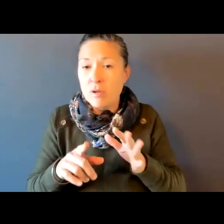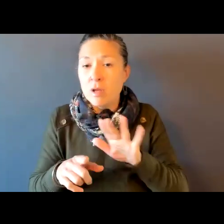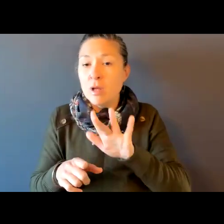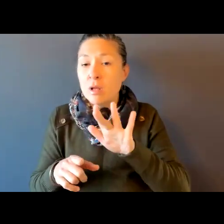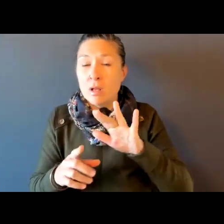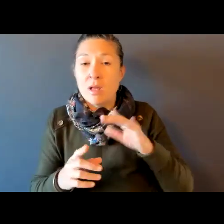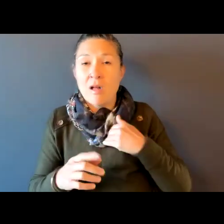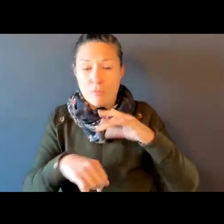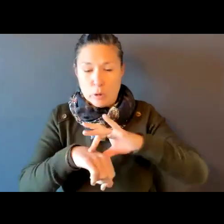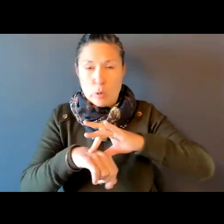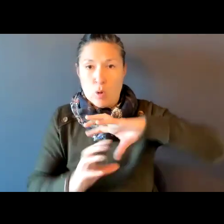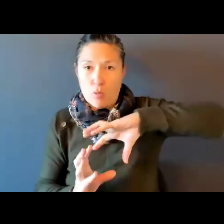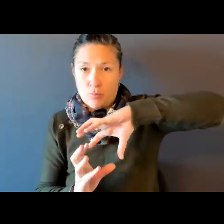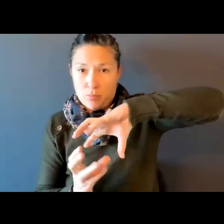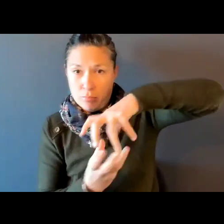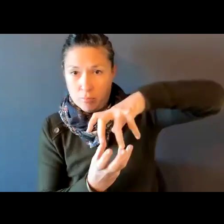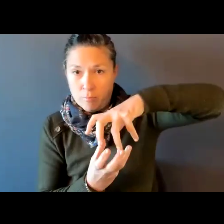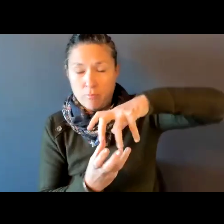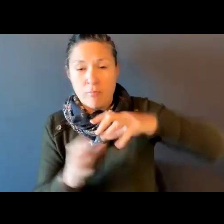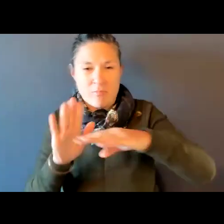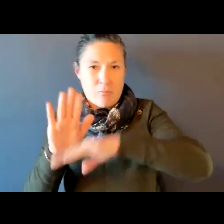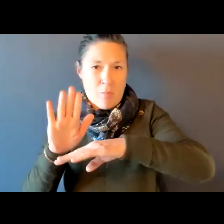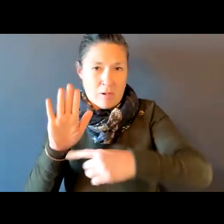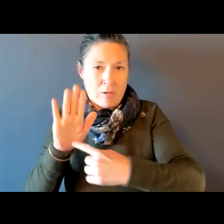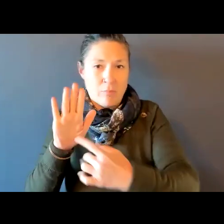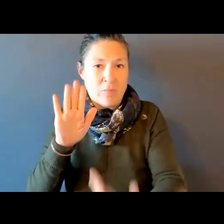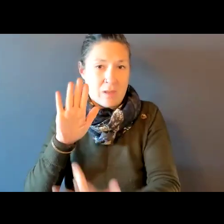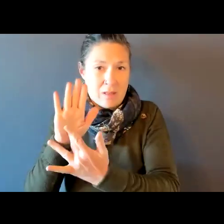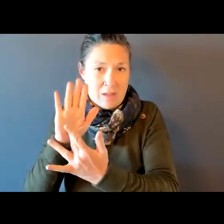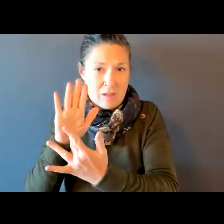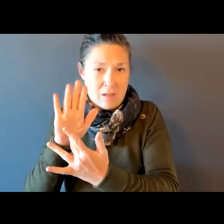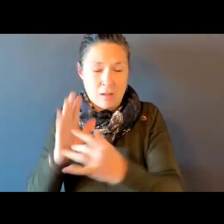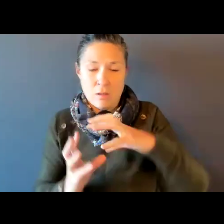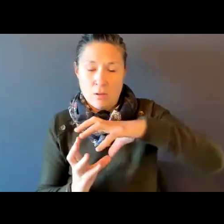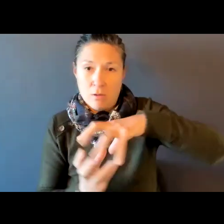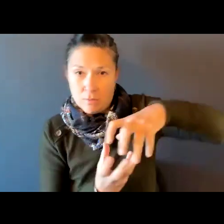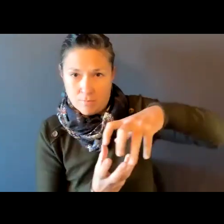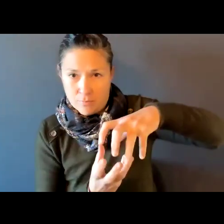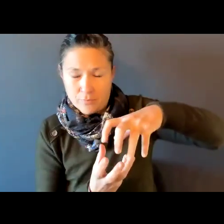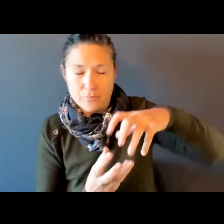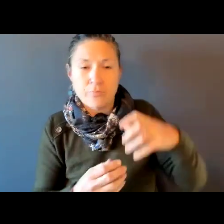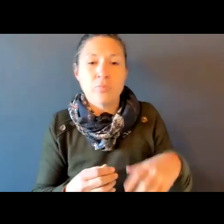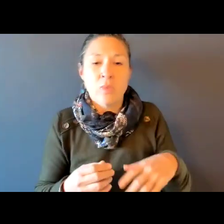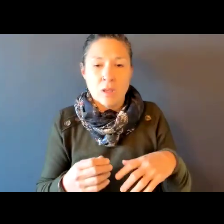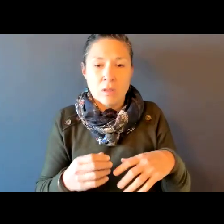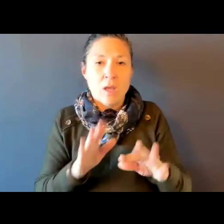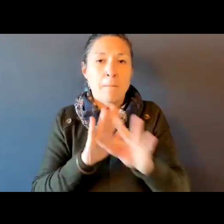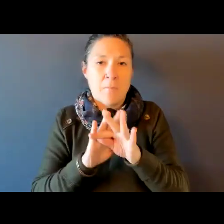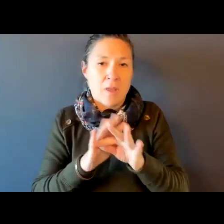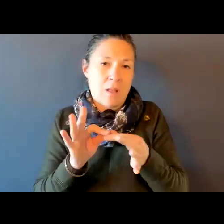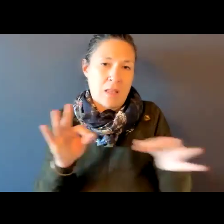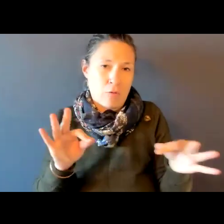globe icon at the bottom of your Zoom control panel. It is a circle with a grid on it, and select your desired